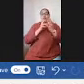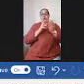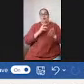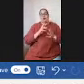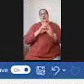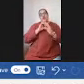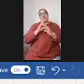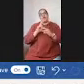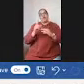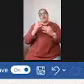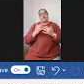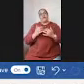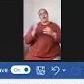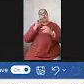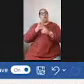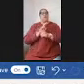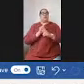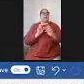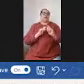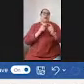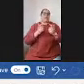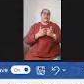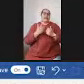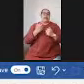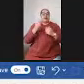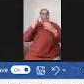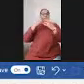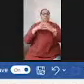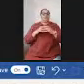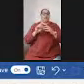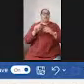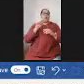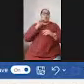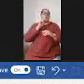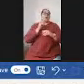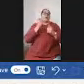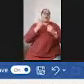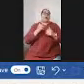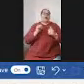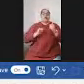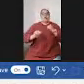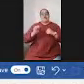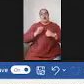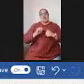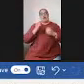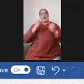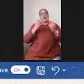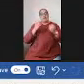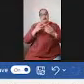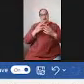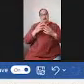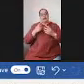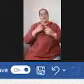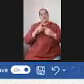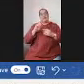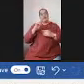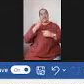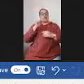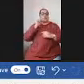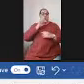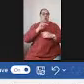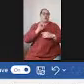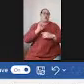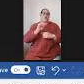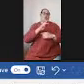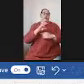of the Parliamentary Oversight Committee, having considered the quarterly financial and performance information for the first quarter of the